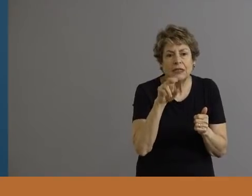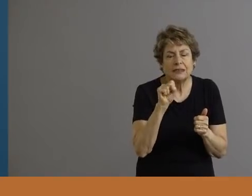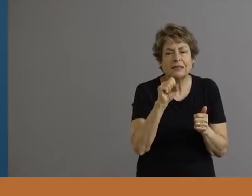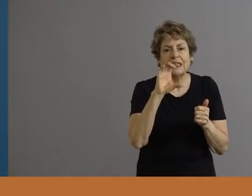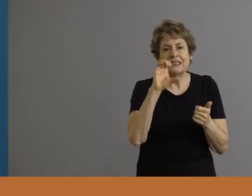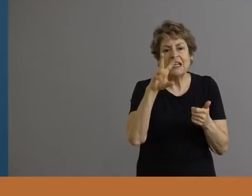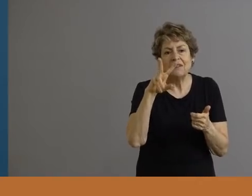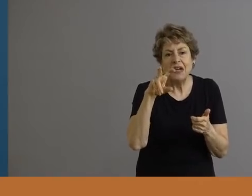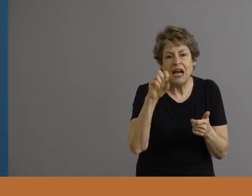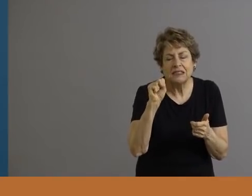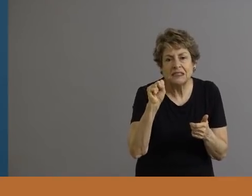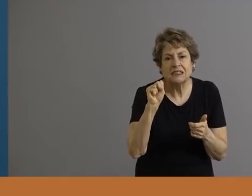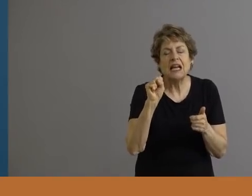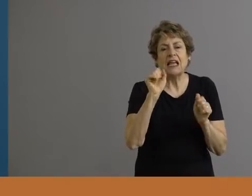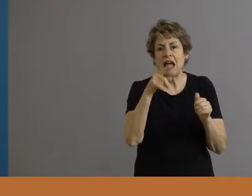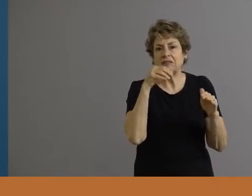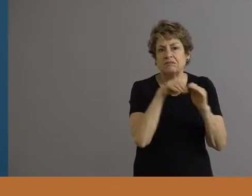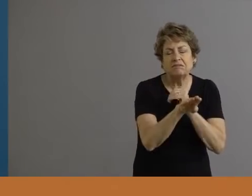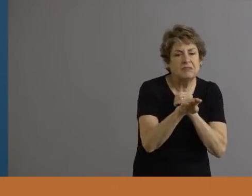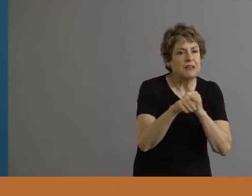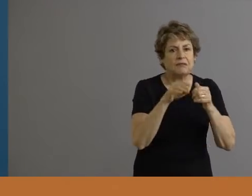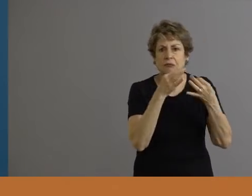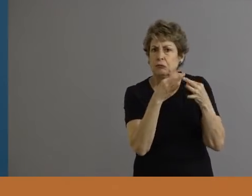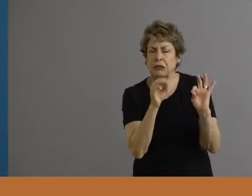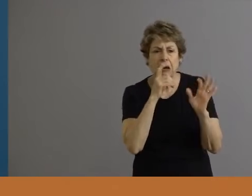be in 5 zip codes here in Arizona: